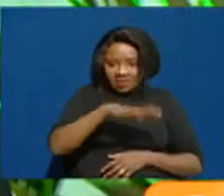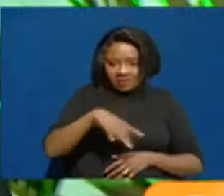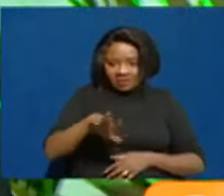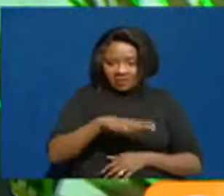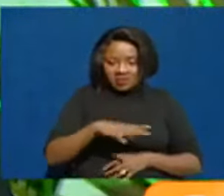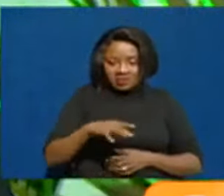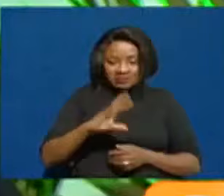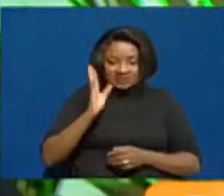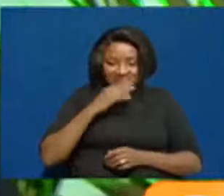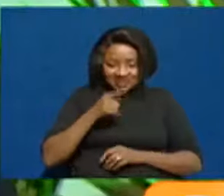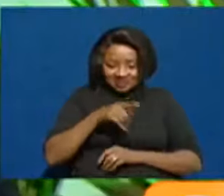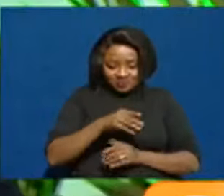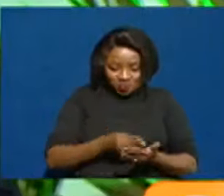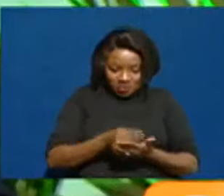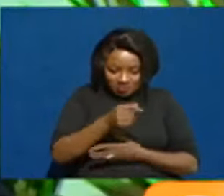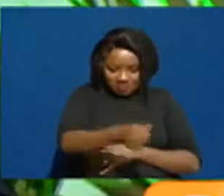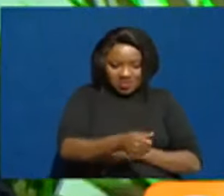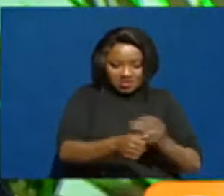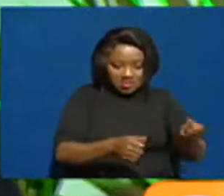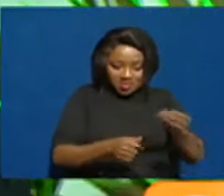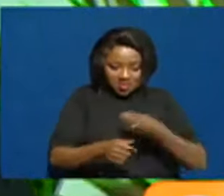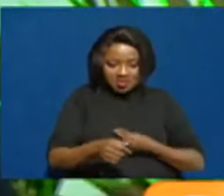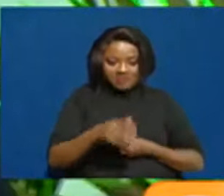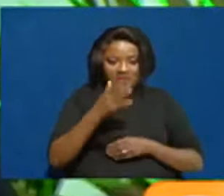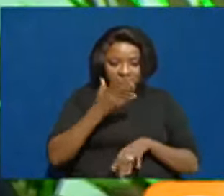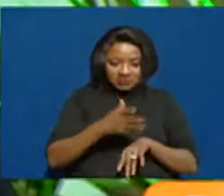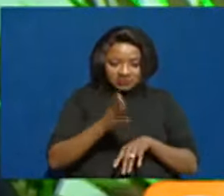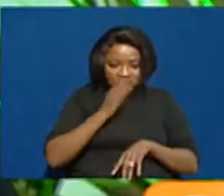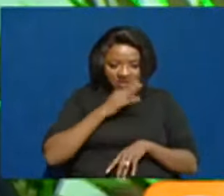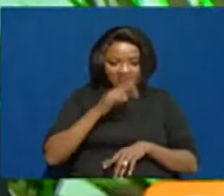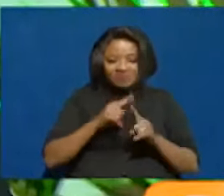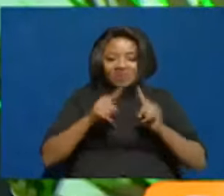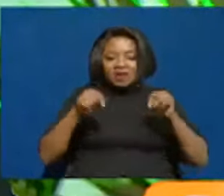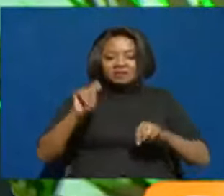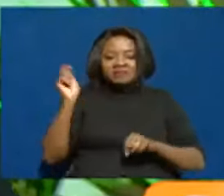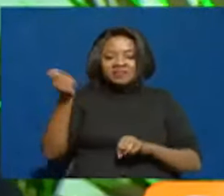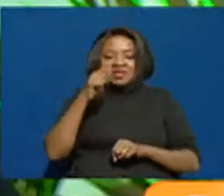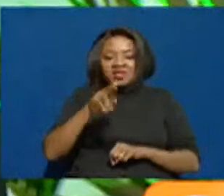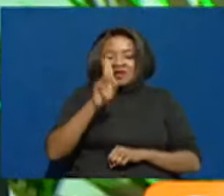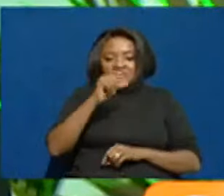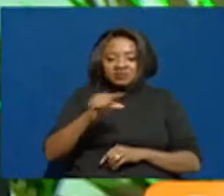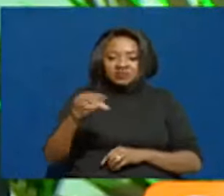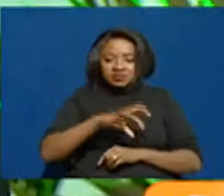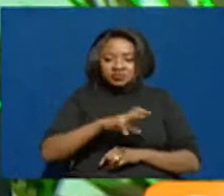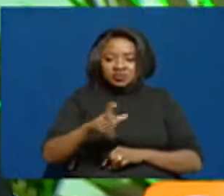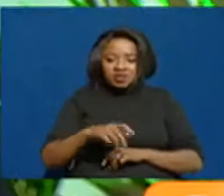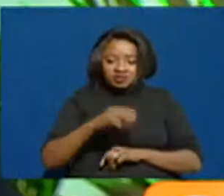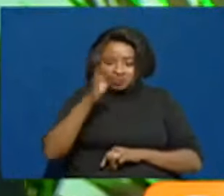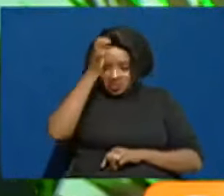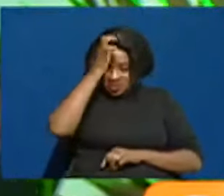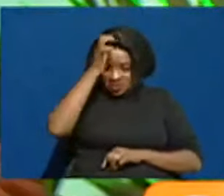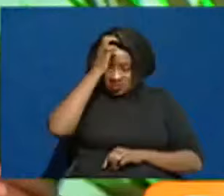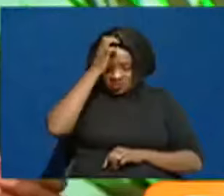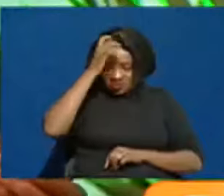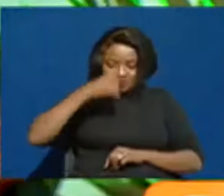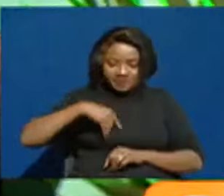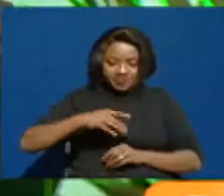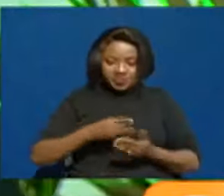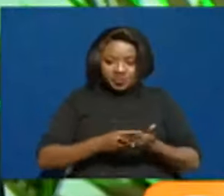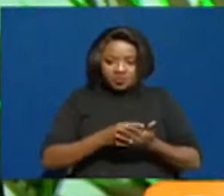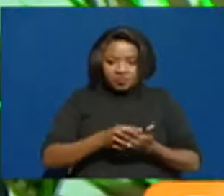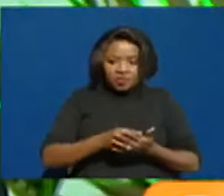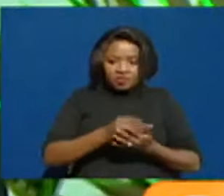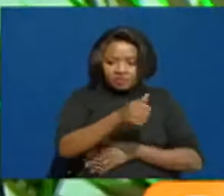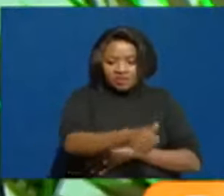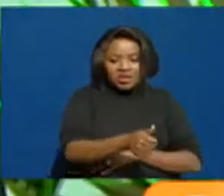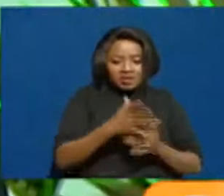people. It's bought from the people, but here in Kenya, in Uasin Gishu, in Eldoret, we pay people to